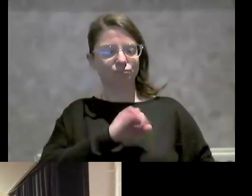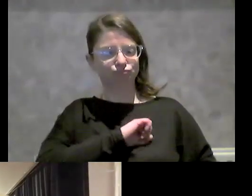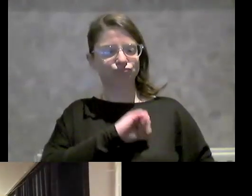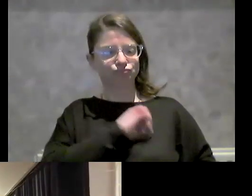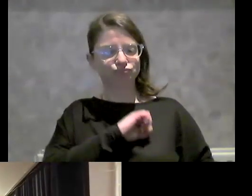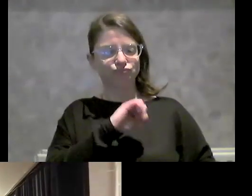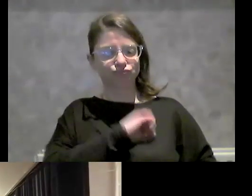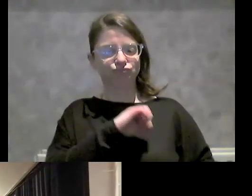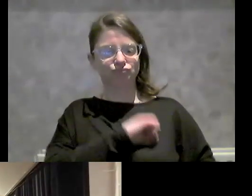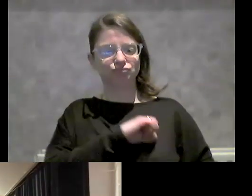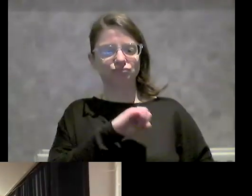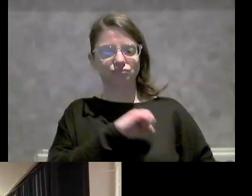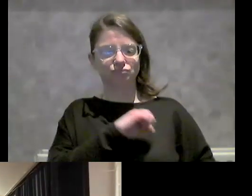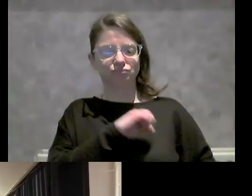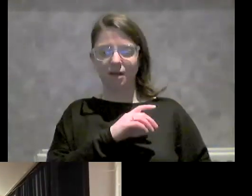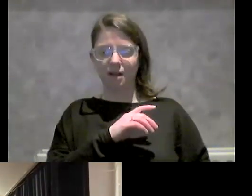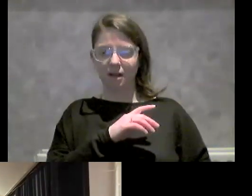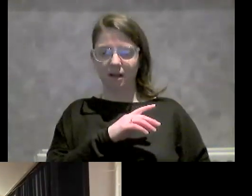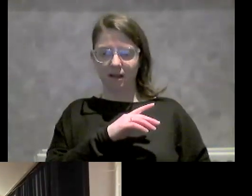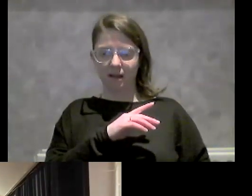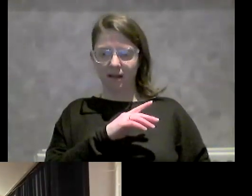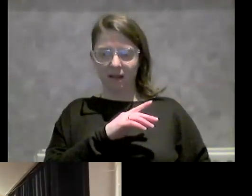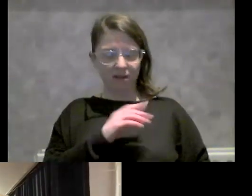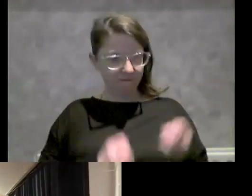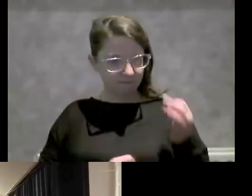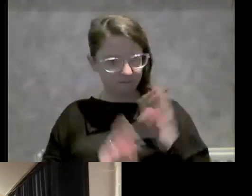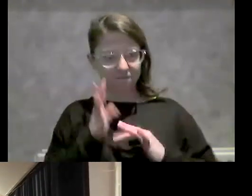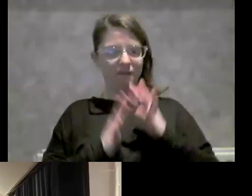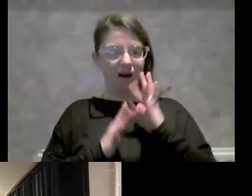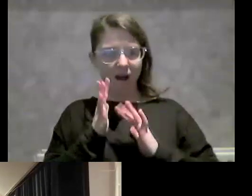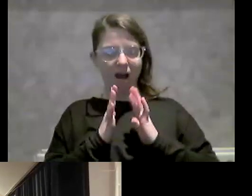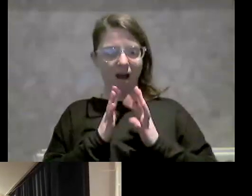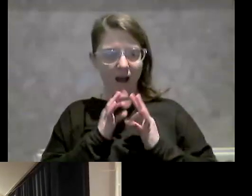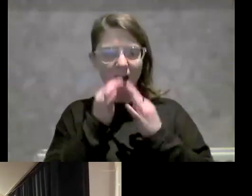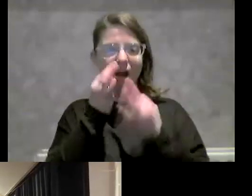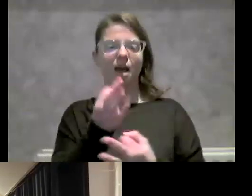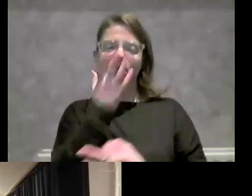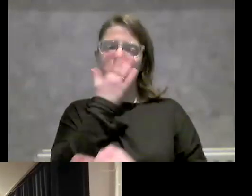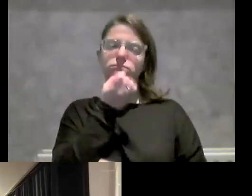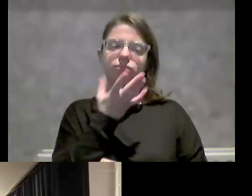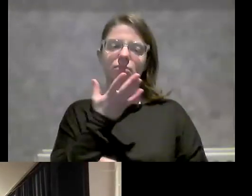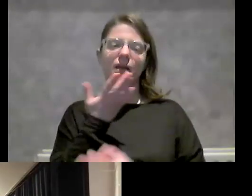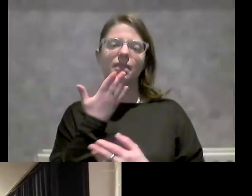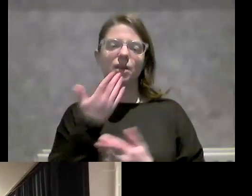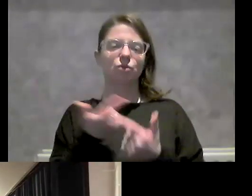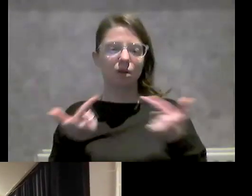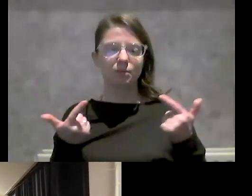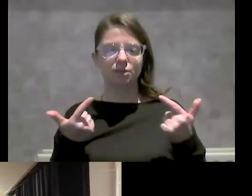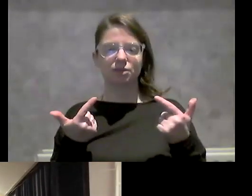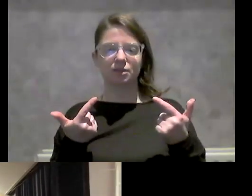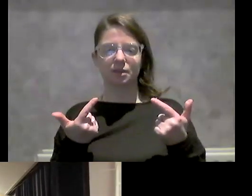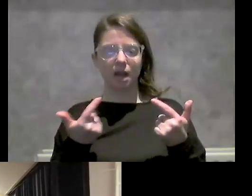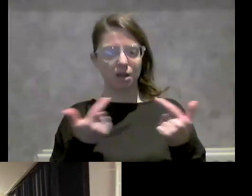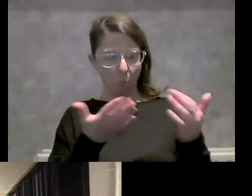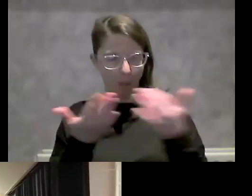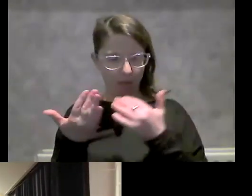like I don't know, it's just put the fire in me, if you know what I mean. So really, really gorgeous. Thank you so much. And I love that you like welcomed